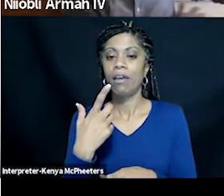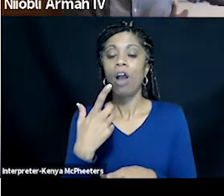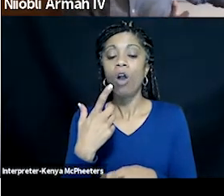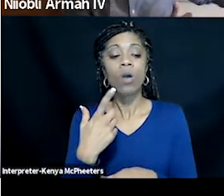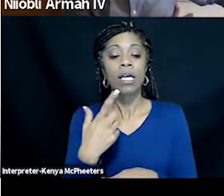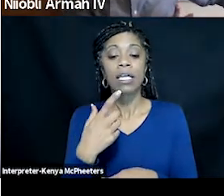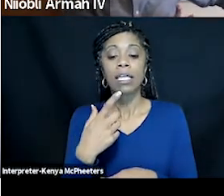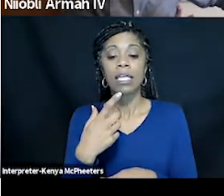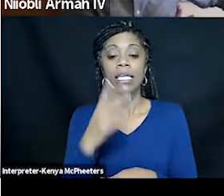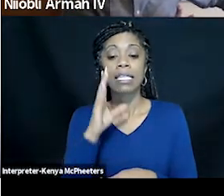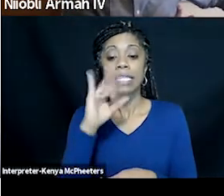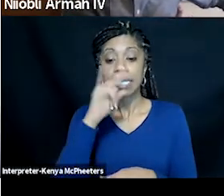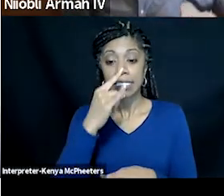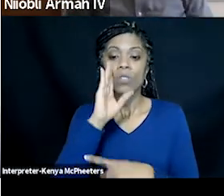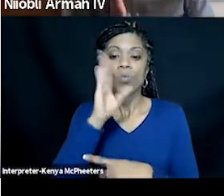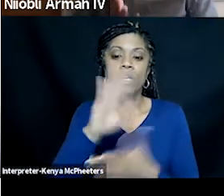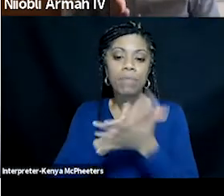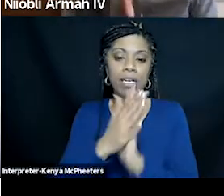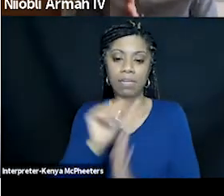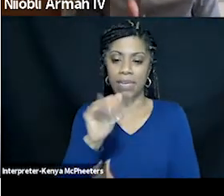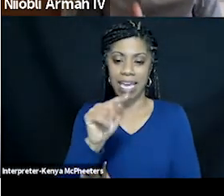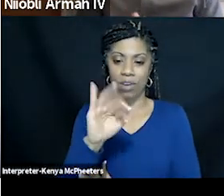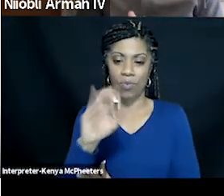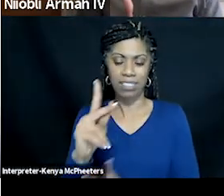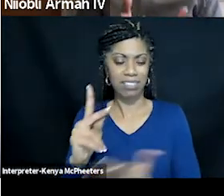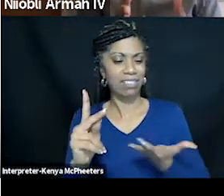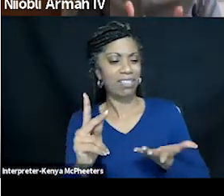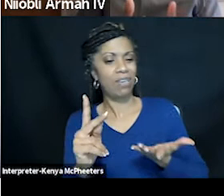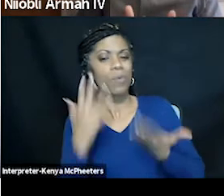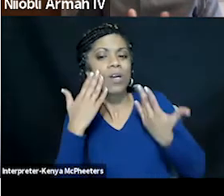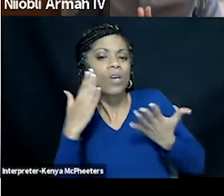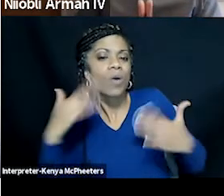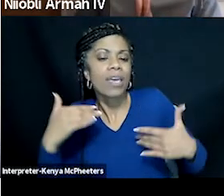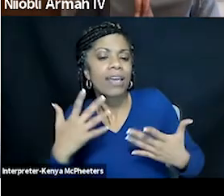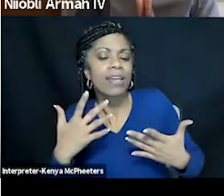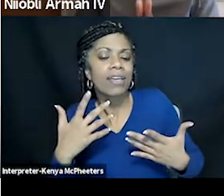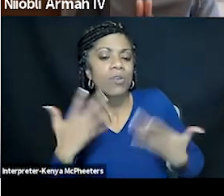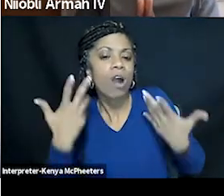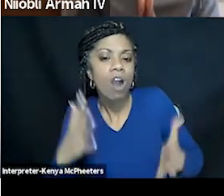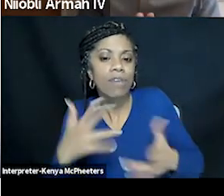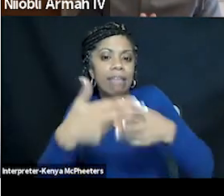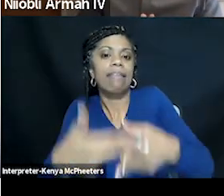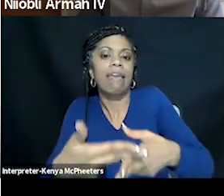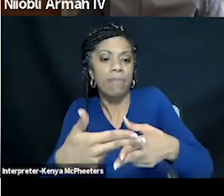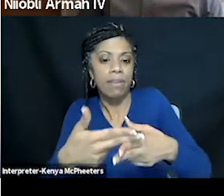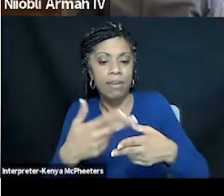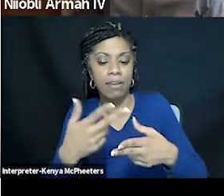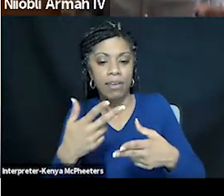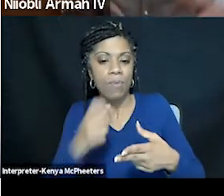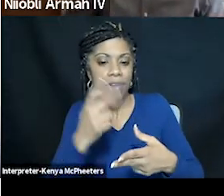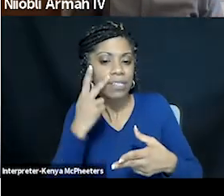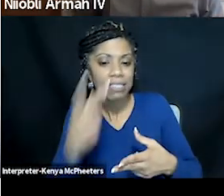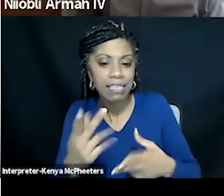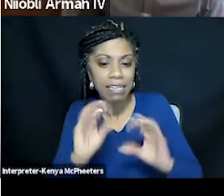we're never going to see a shift in narrative change. Like, this is single-handedly one of the most important things that communicators can do, is